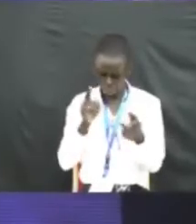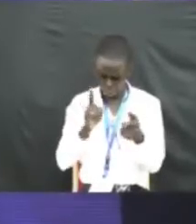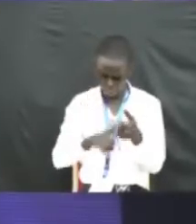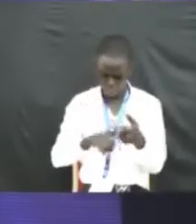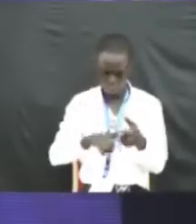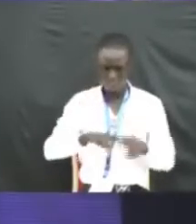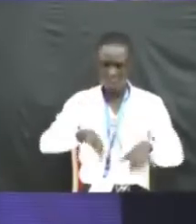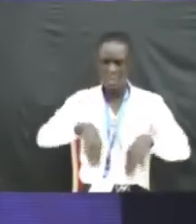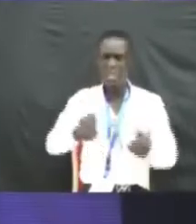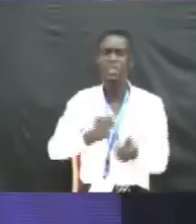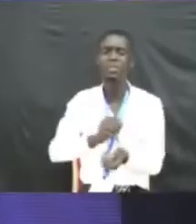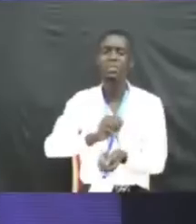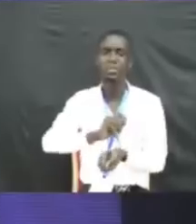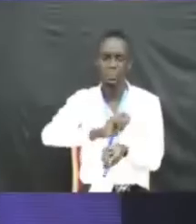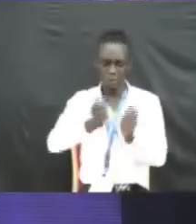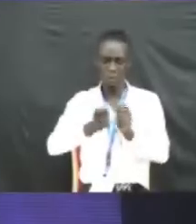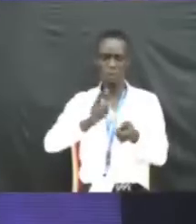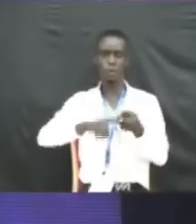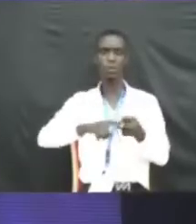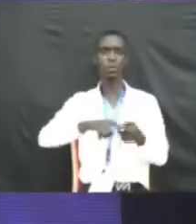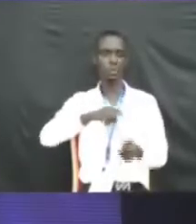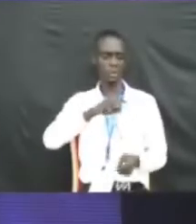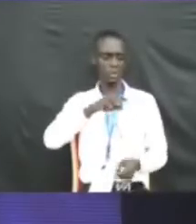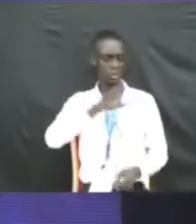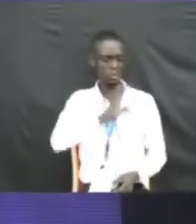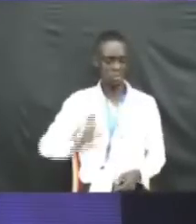Ghana to embrace chiefty